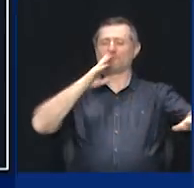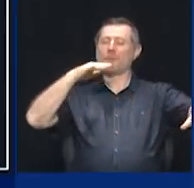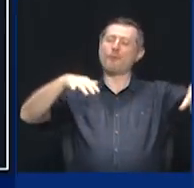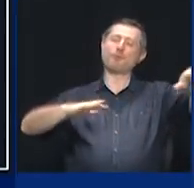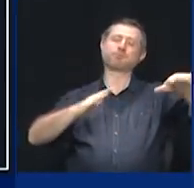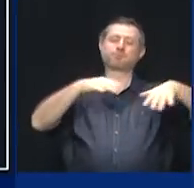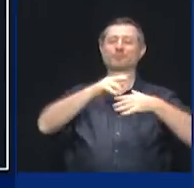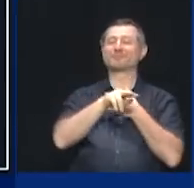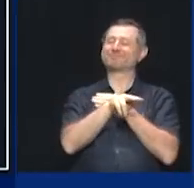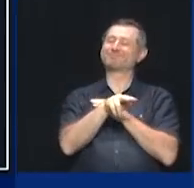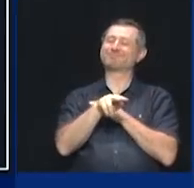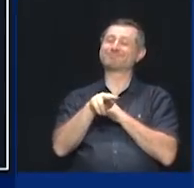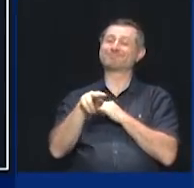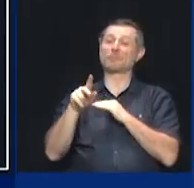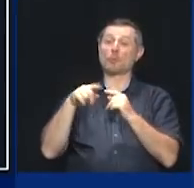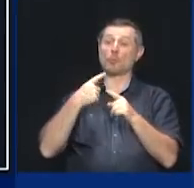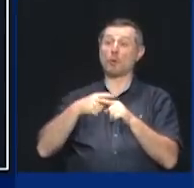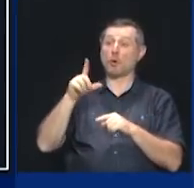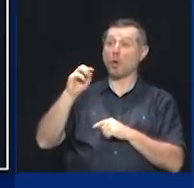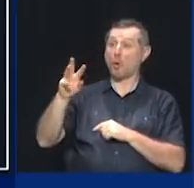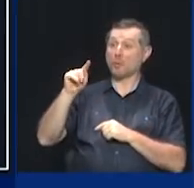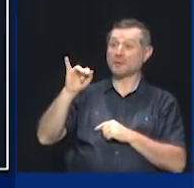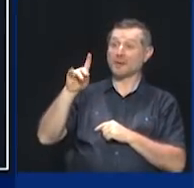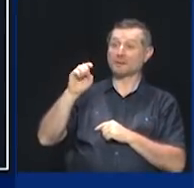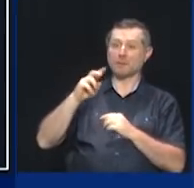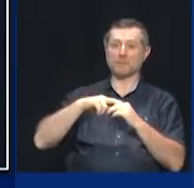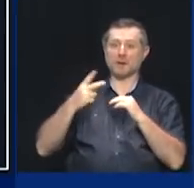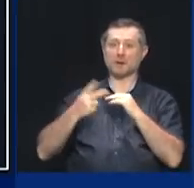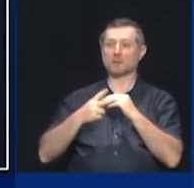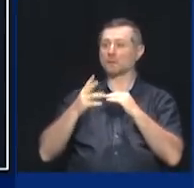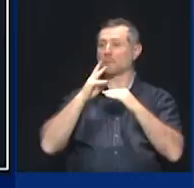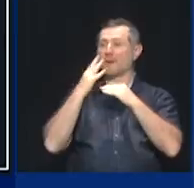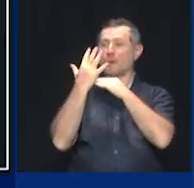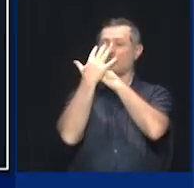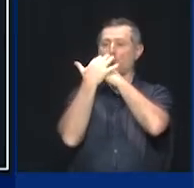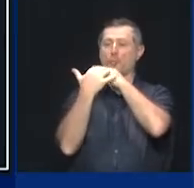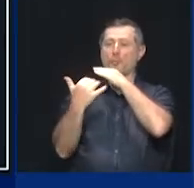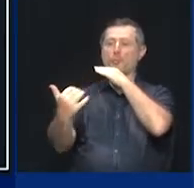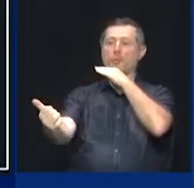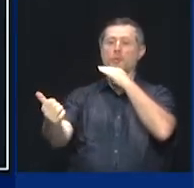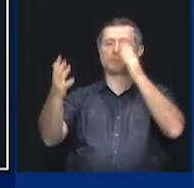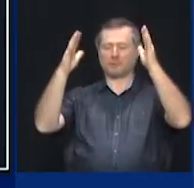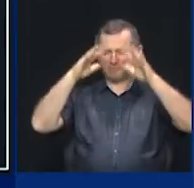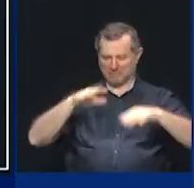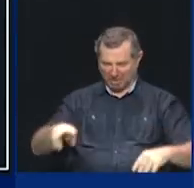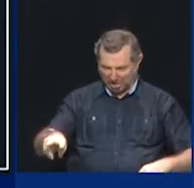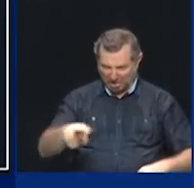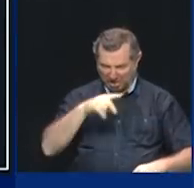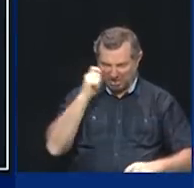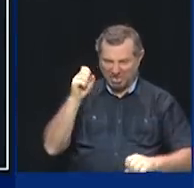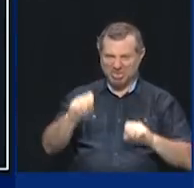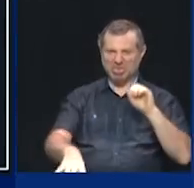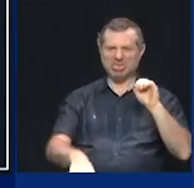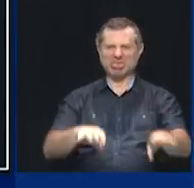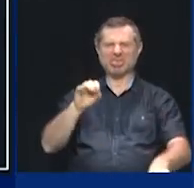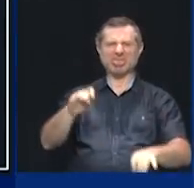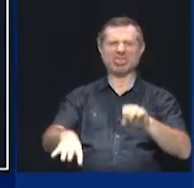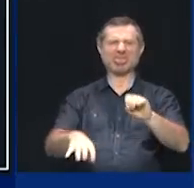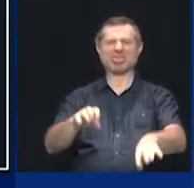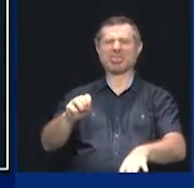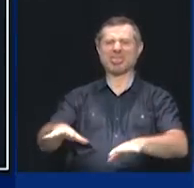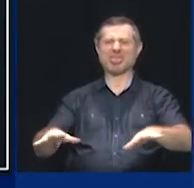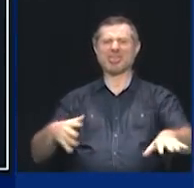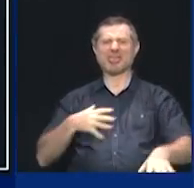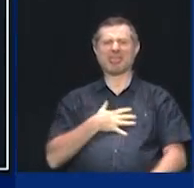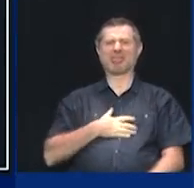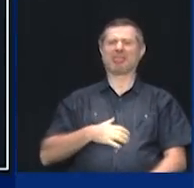Low tide, the tide goes out and it exposes all this ugliness that was on the bottom.